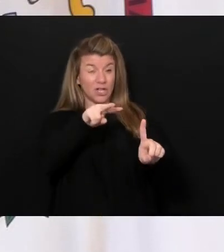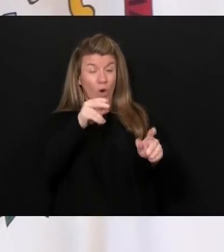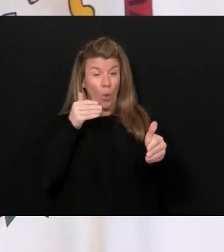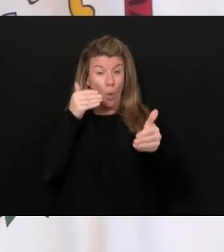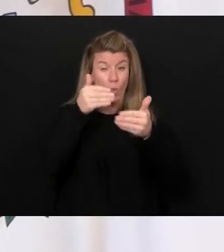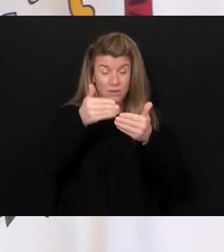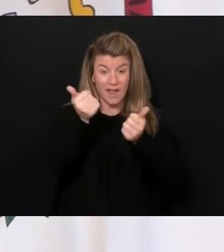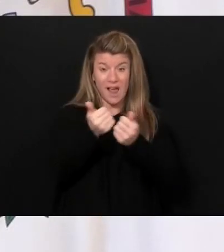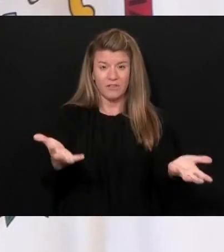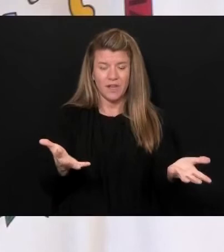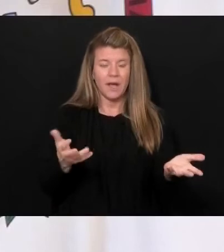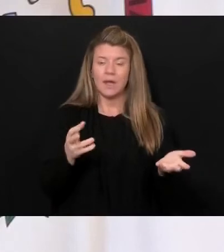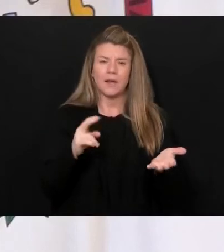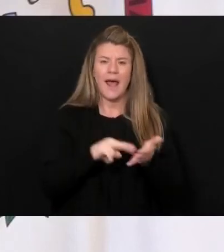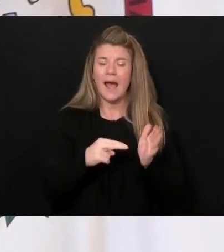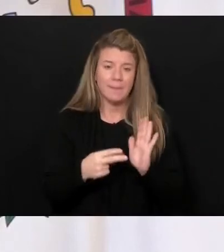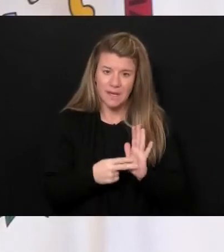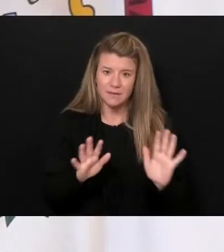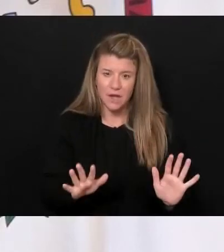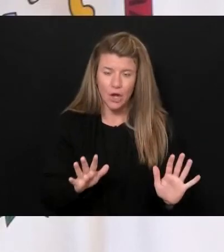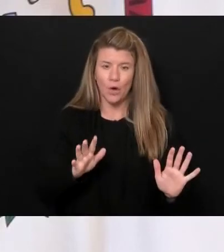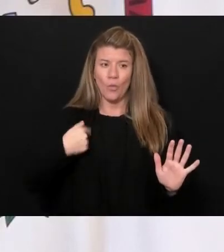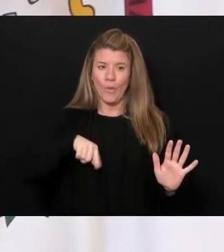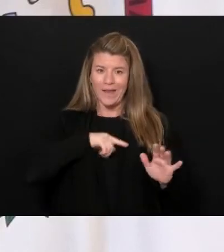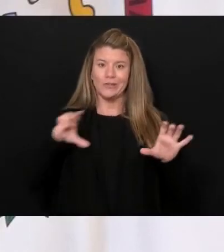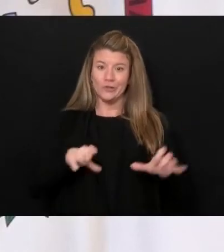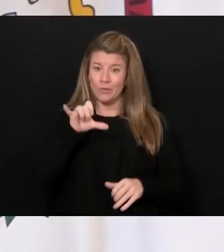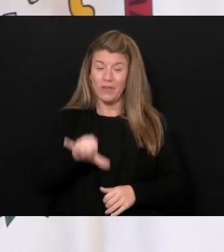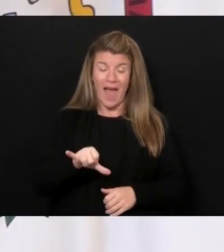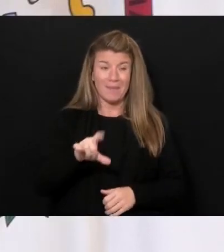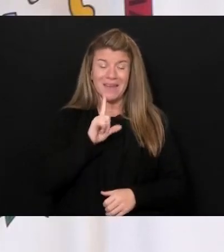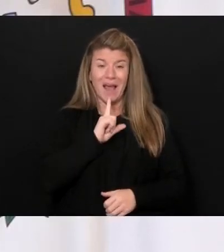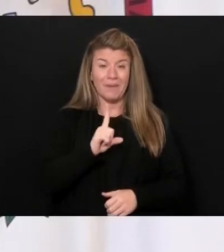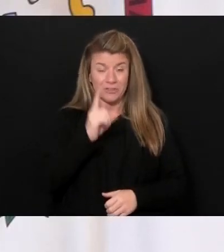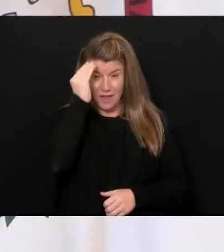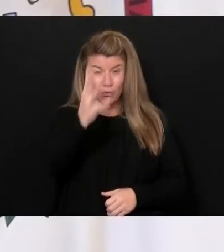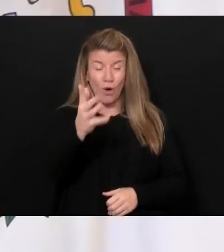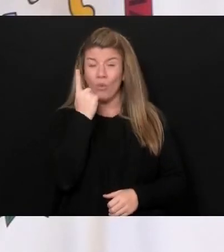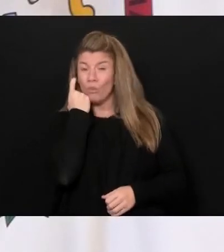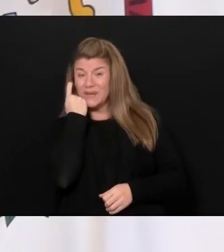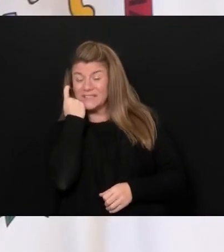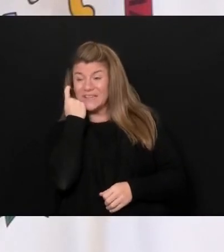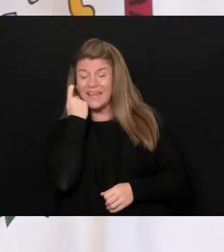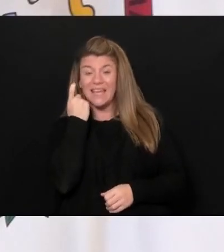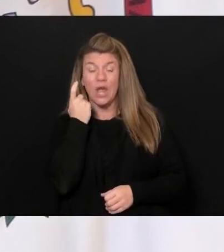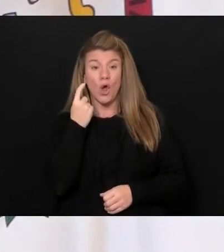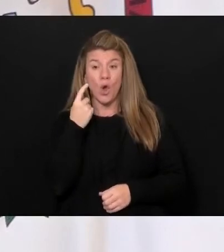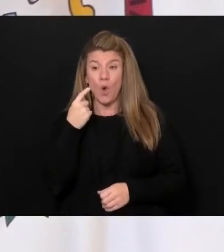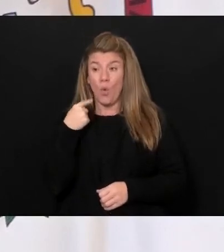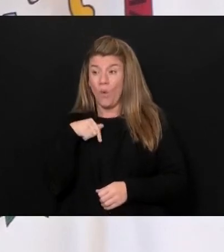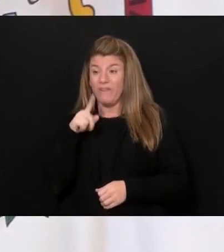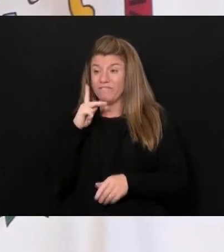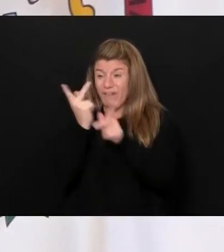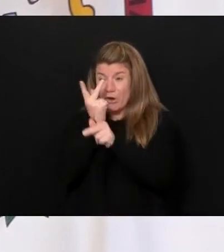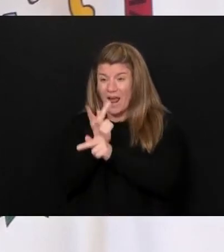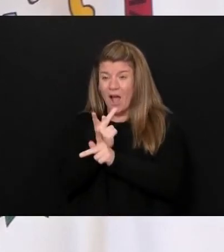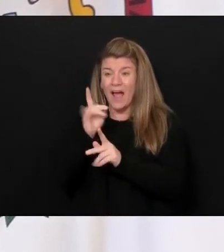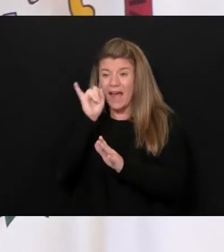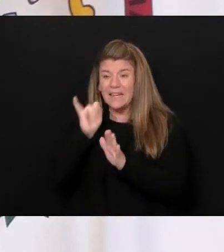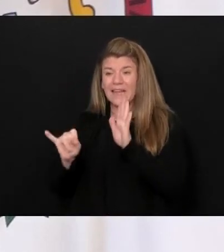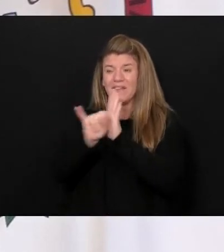closely, I mean, we ran to ground just the other day. What can we identify